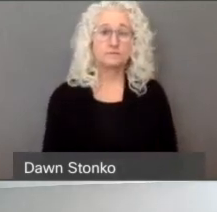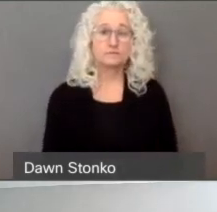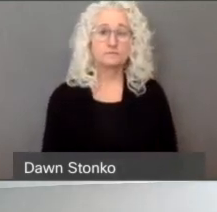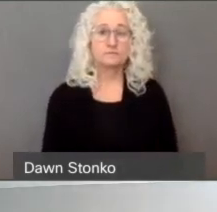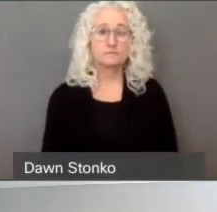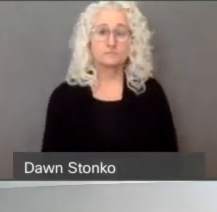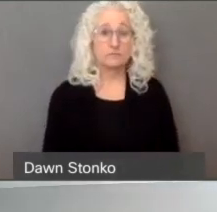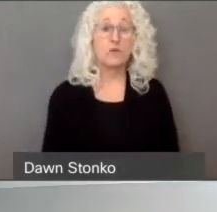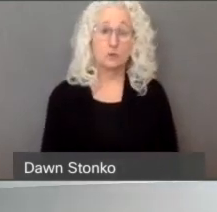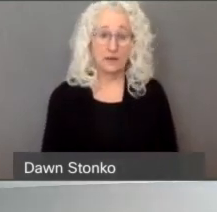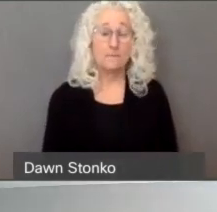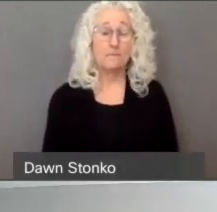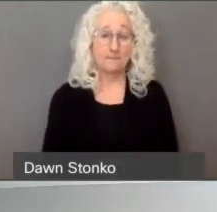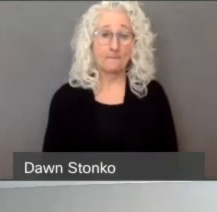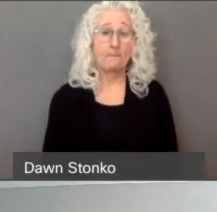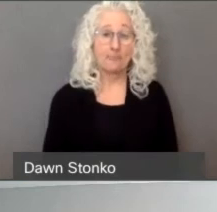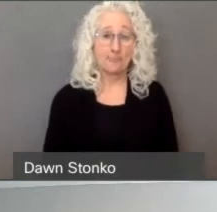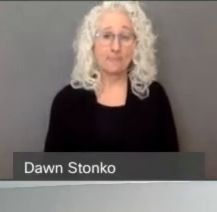Yeah,